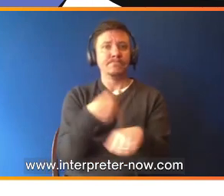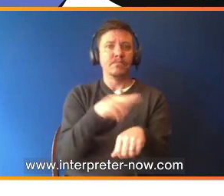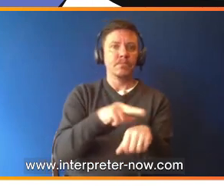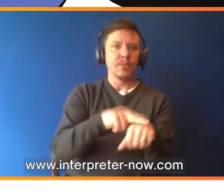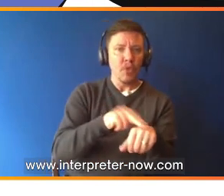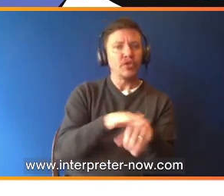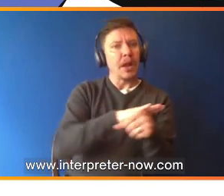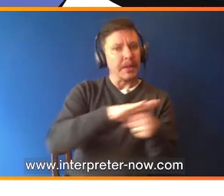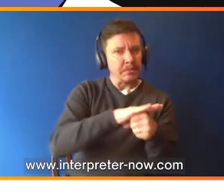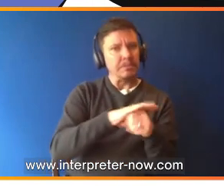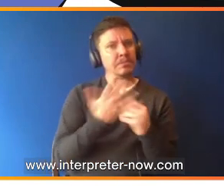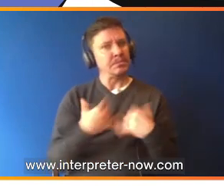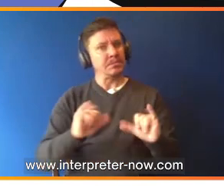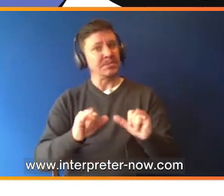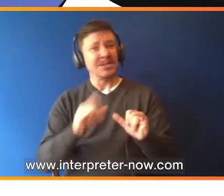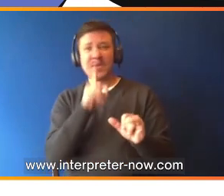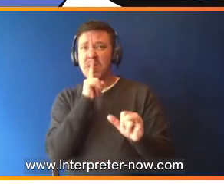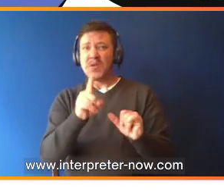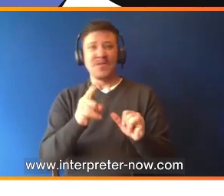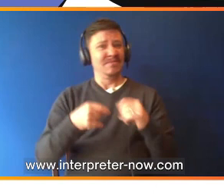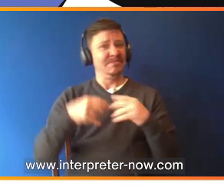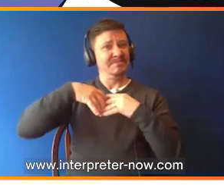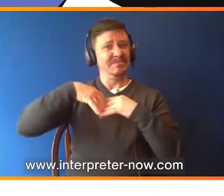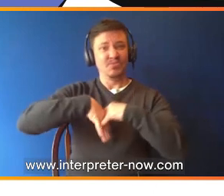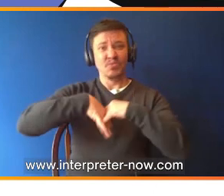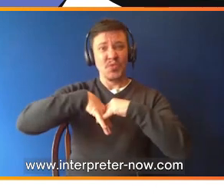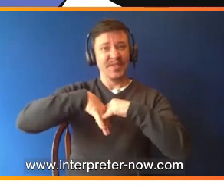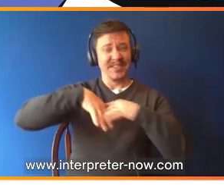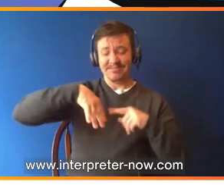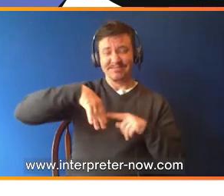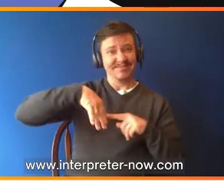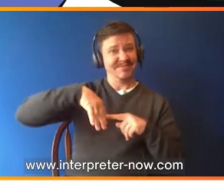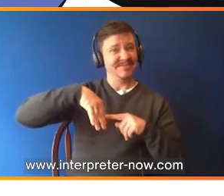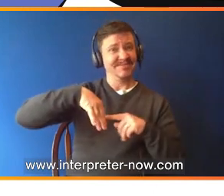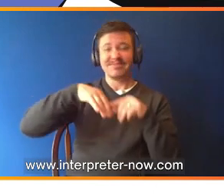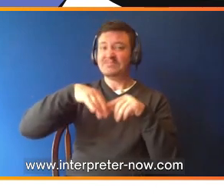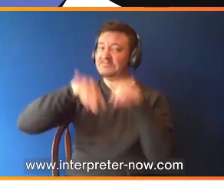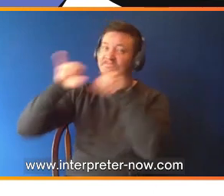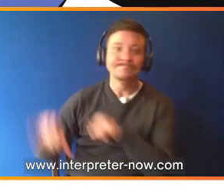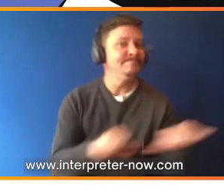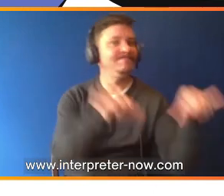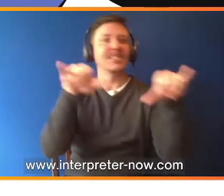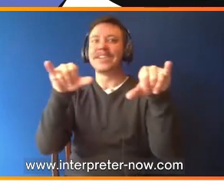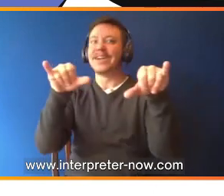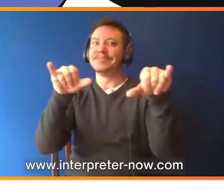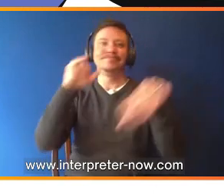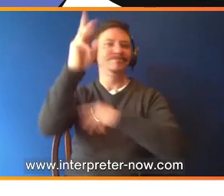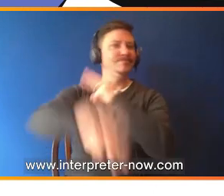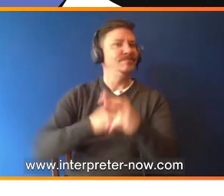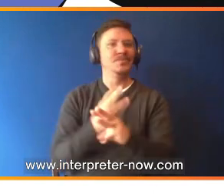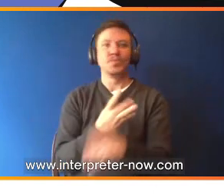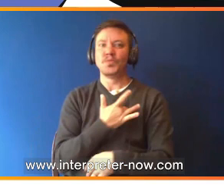themselves a little bit differently in each. And so the approach does need to be personalized and localized, but